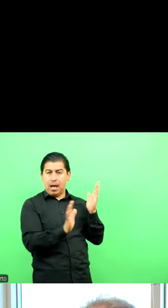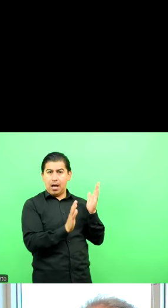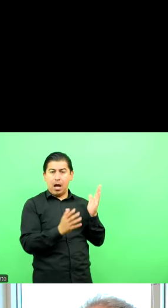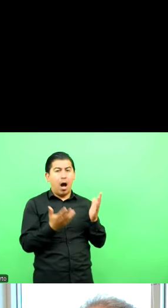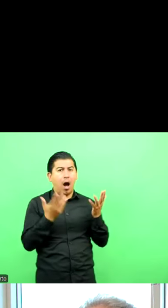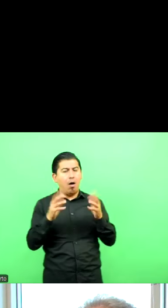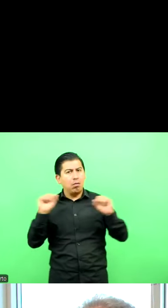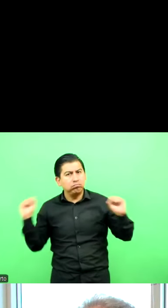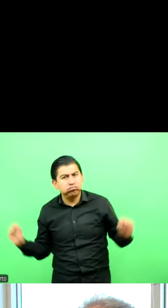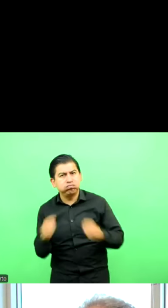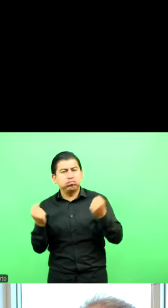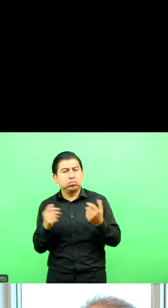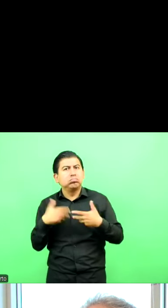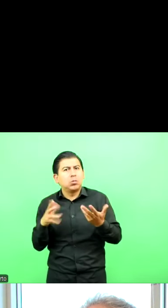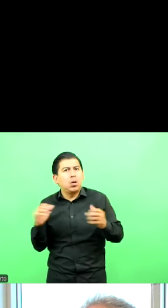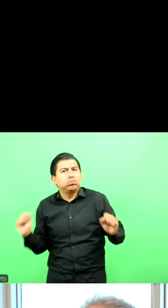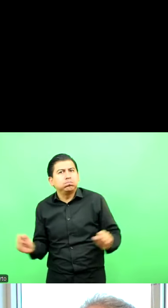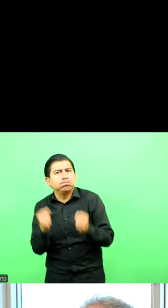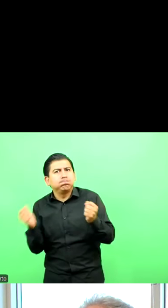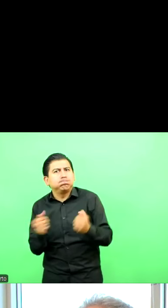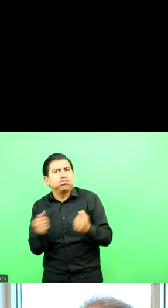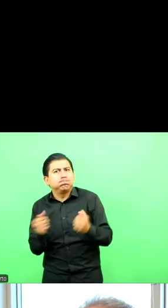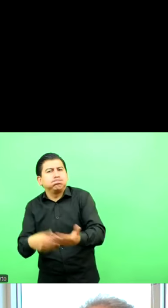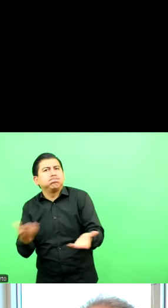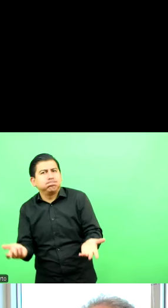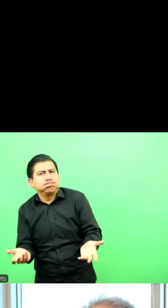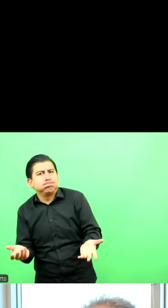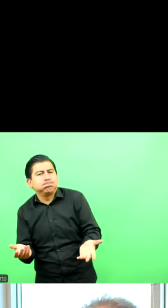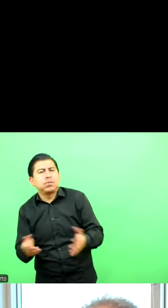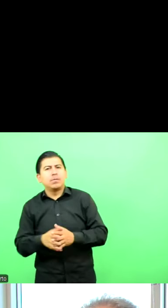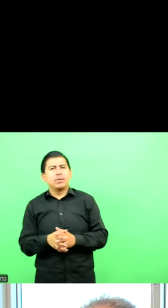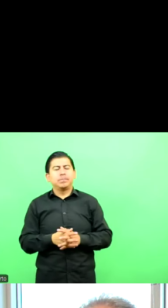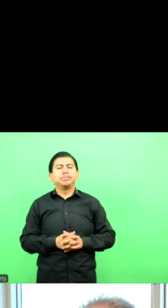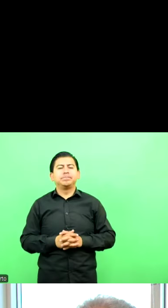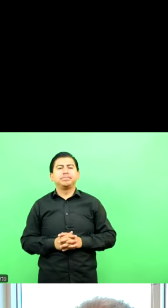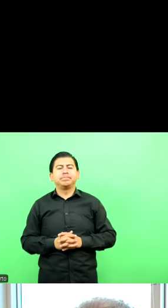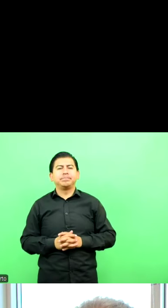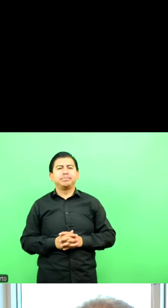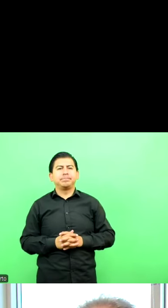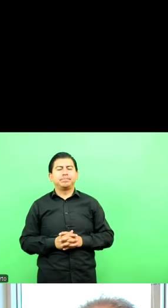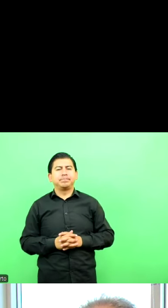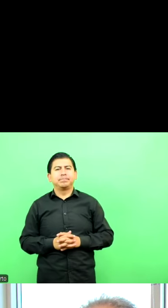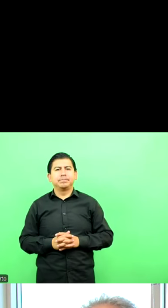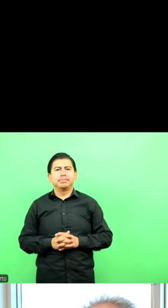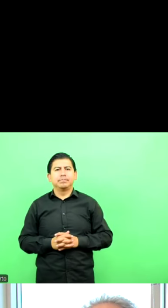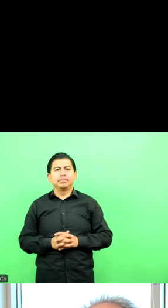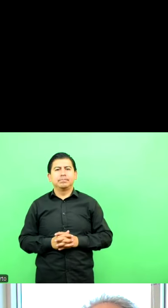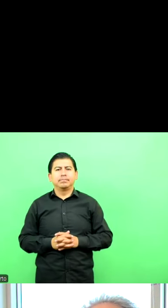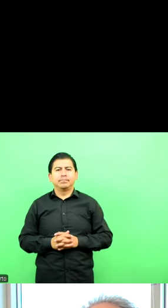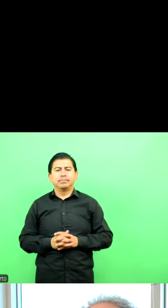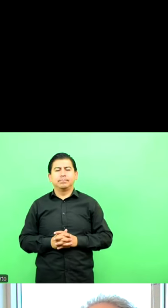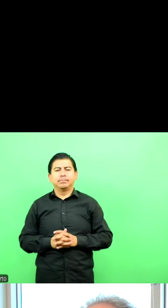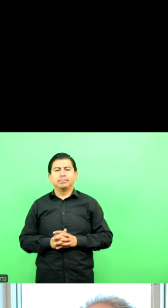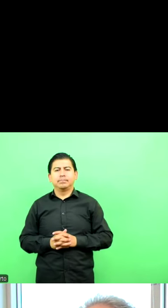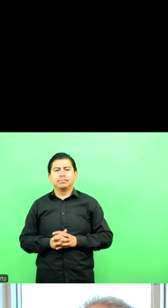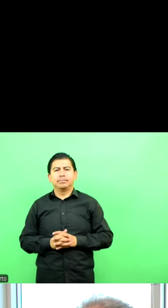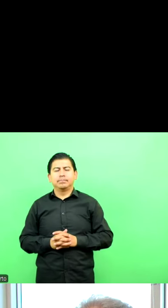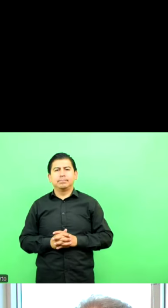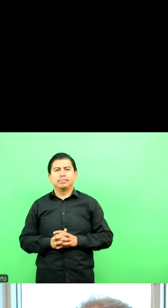those components, 6S, and through what during the disaster risk management cycle, and we